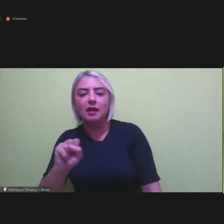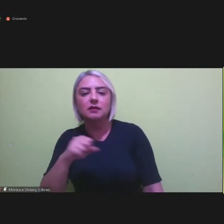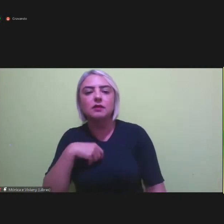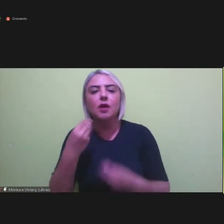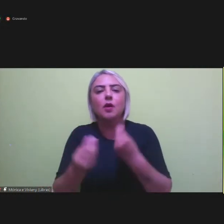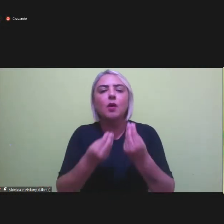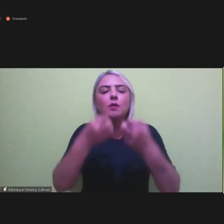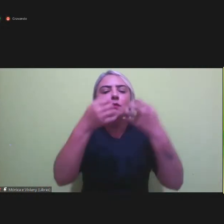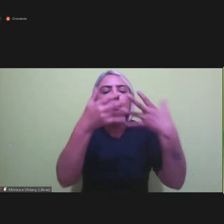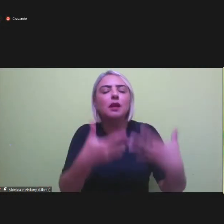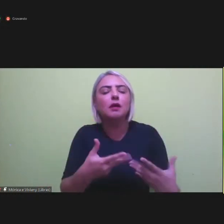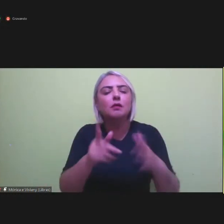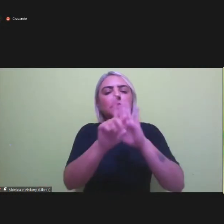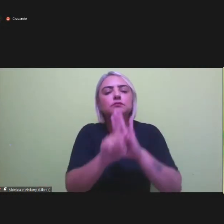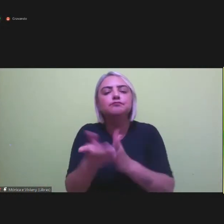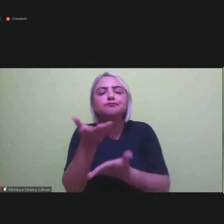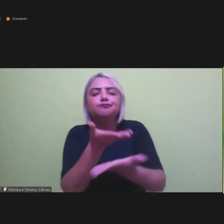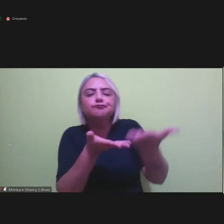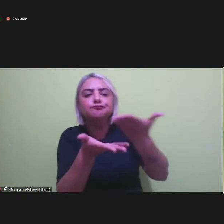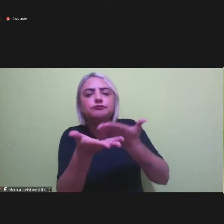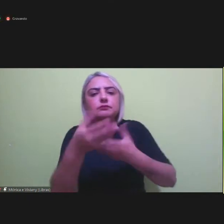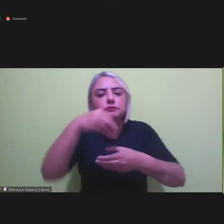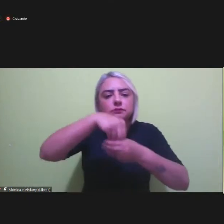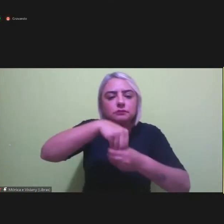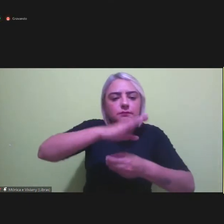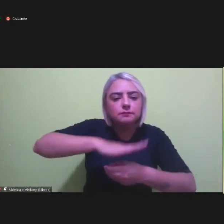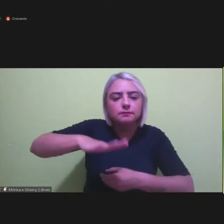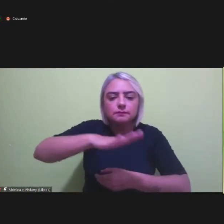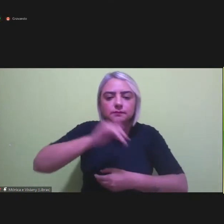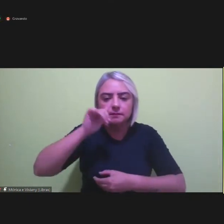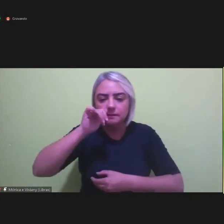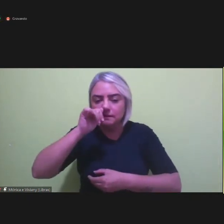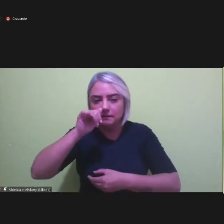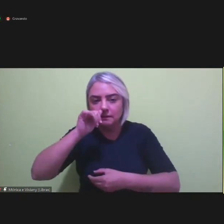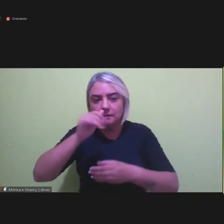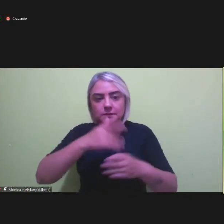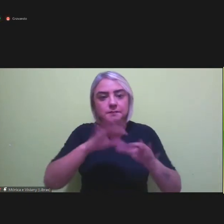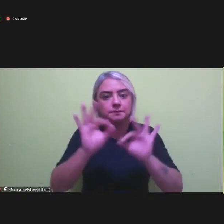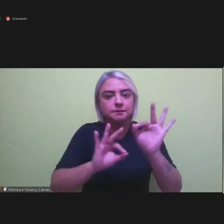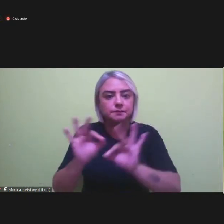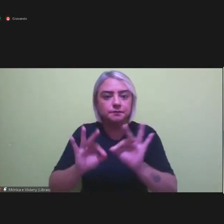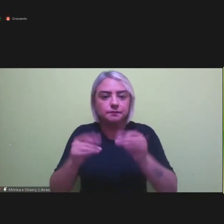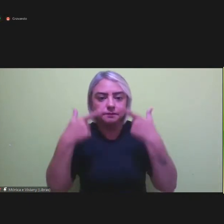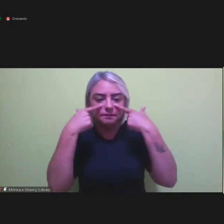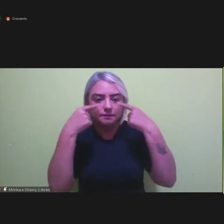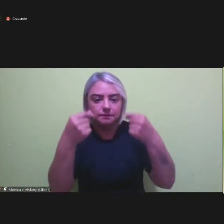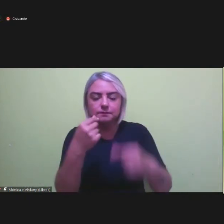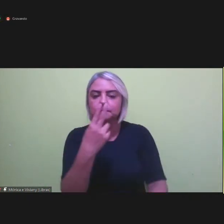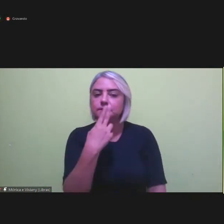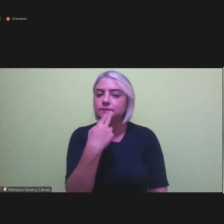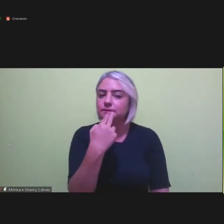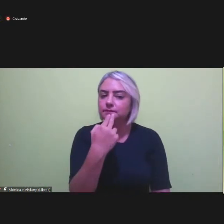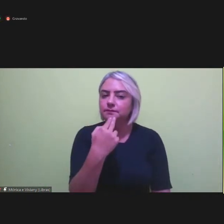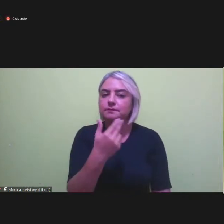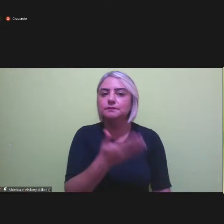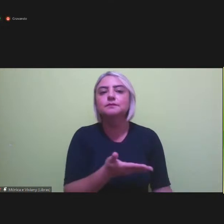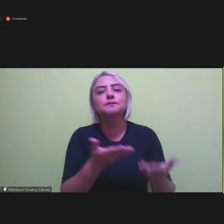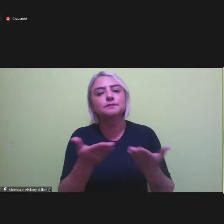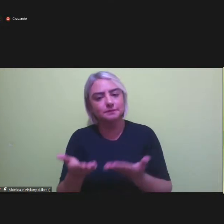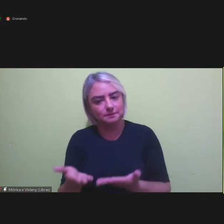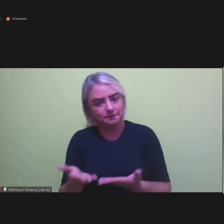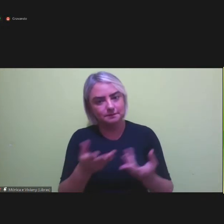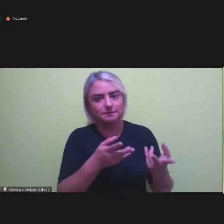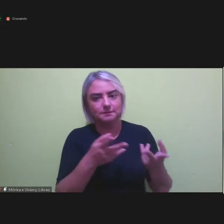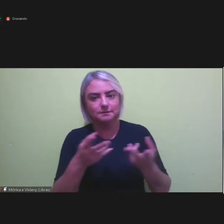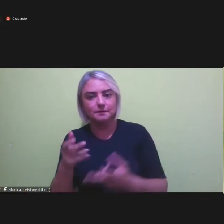will approach how the management makes an articulation in trajectorial one to qualify the organization of